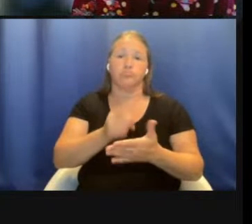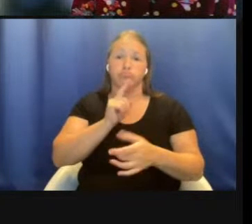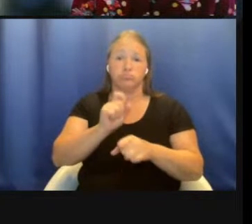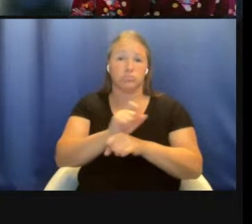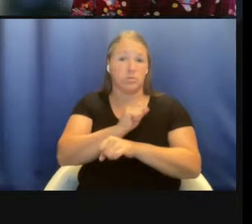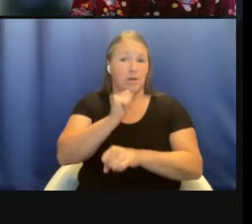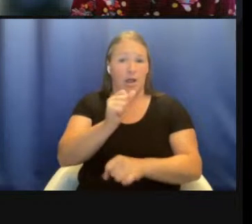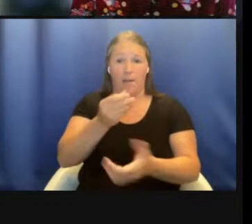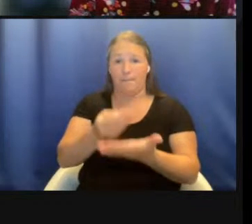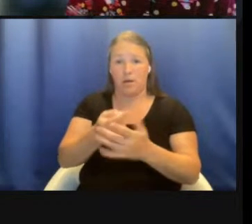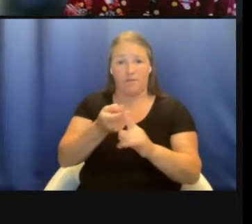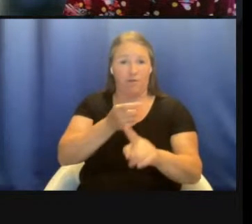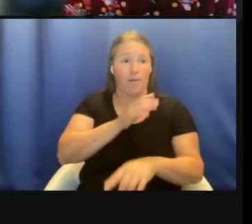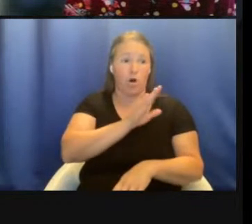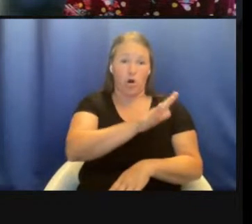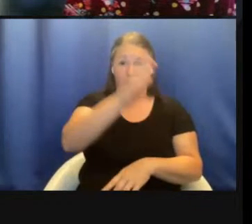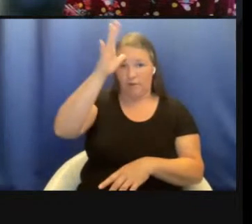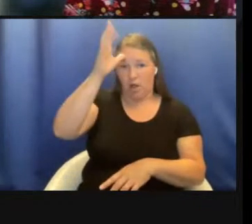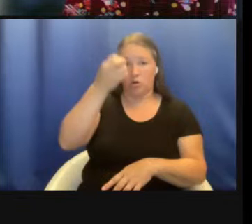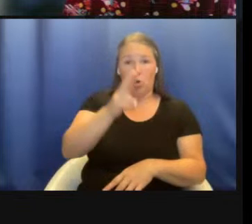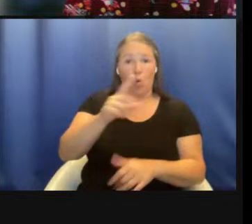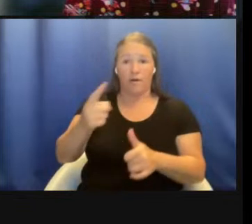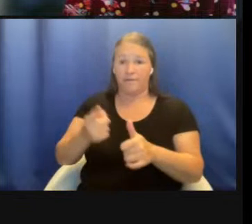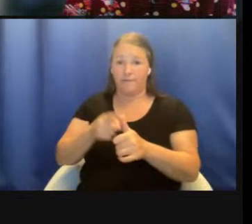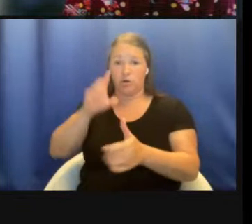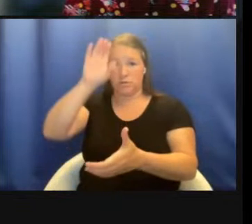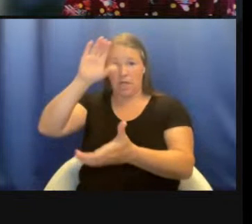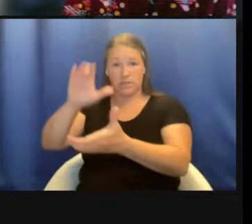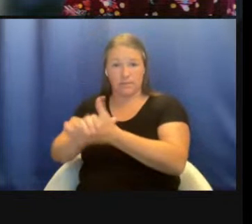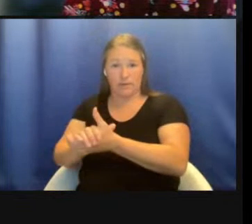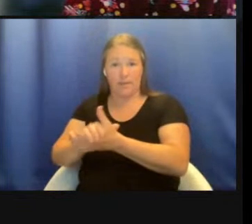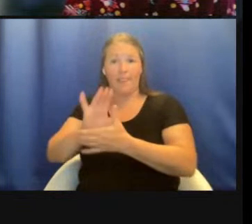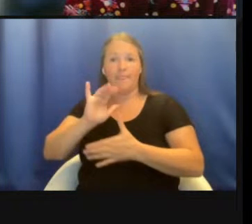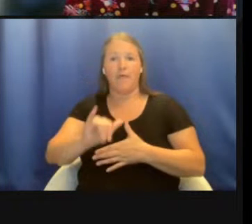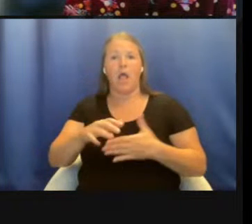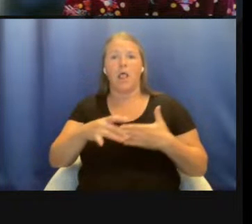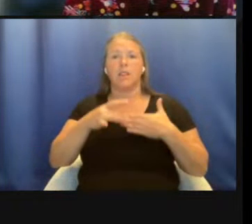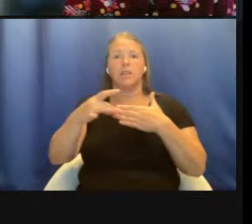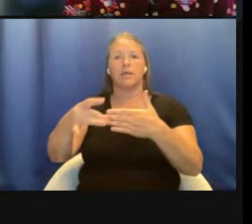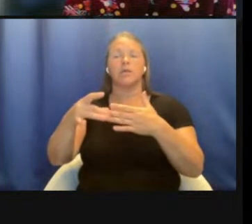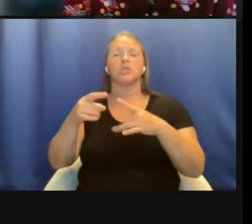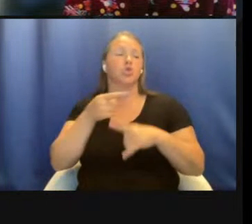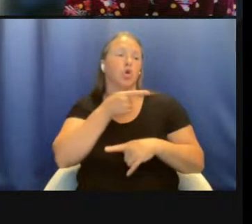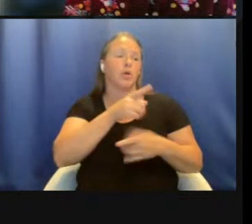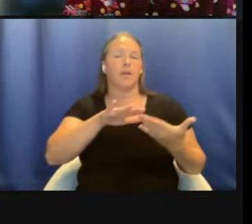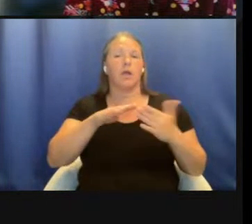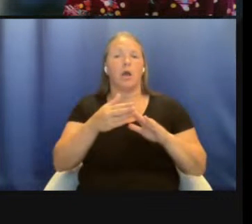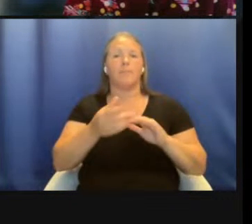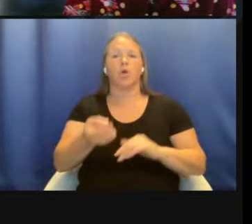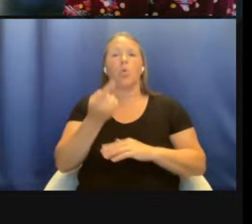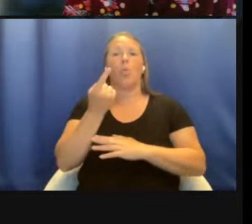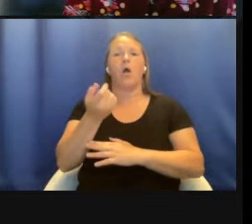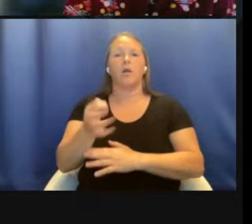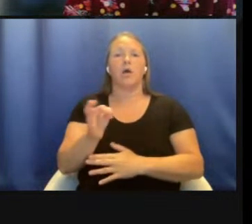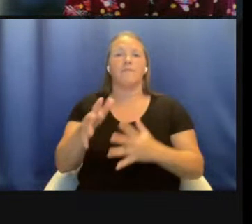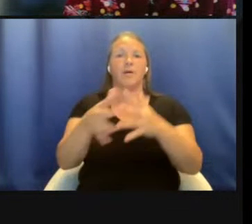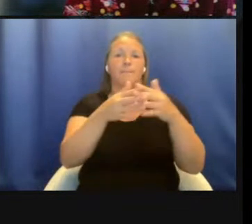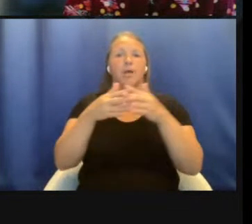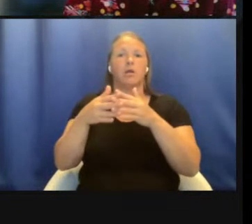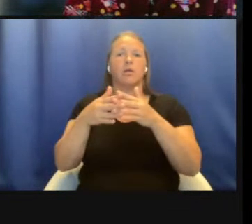husband, that leads to her being arguably one of America's first self-made